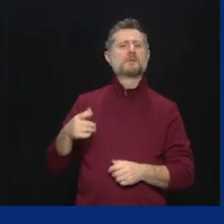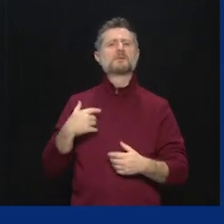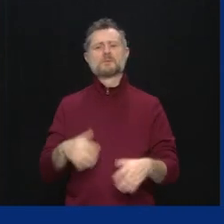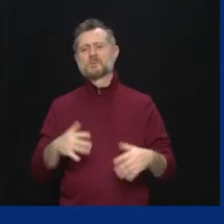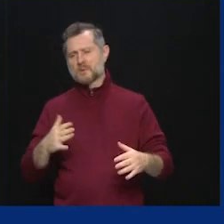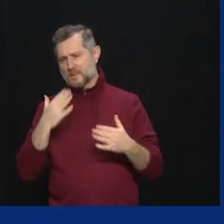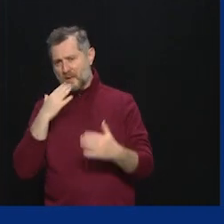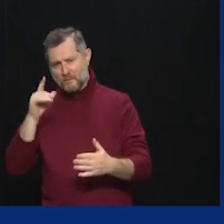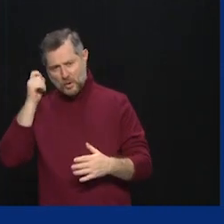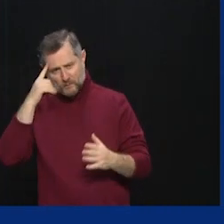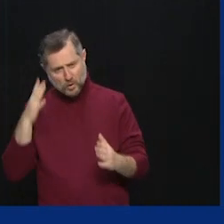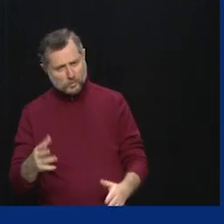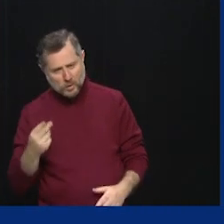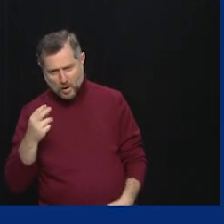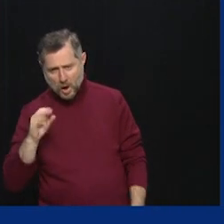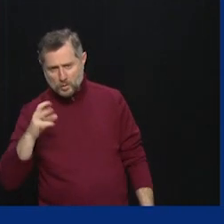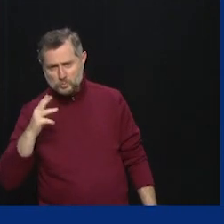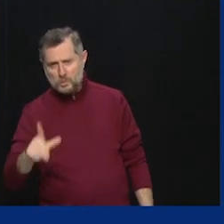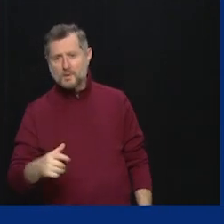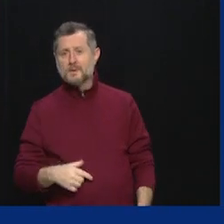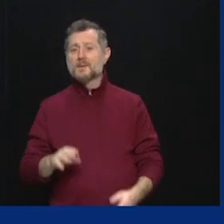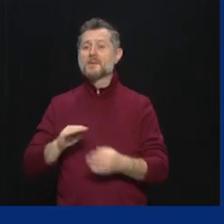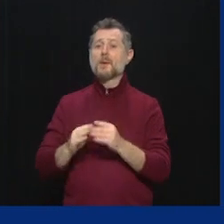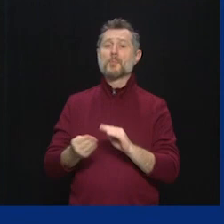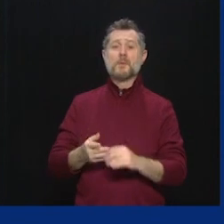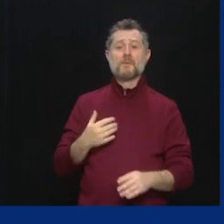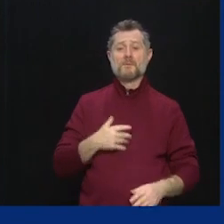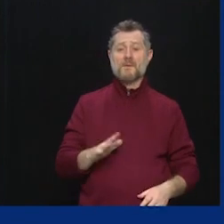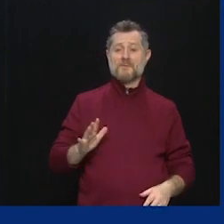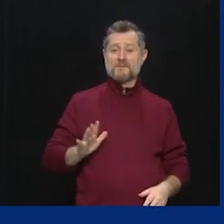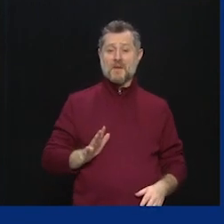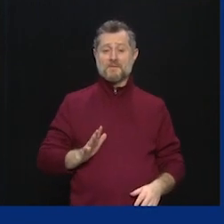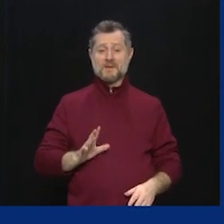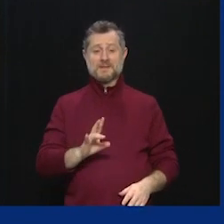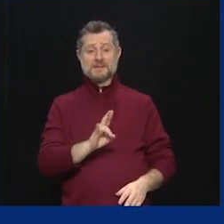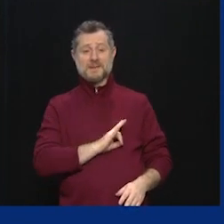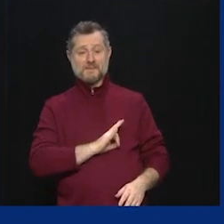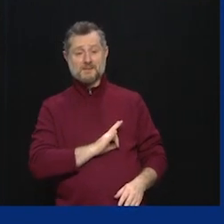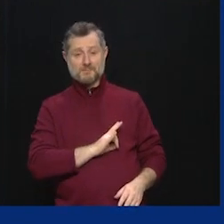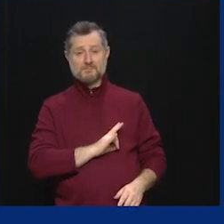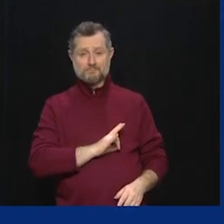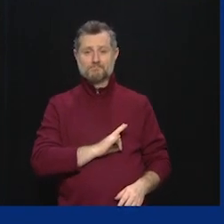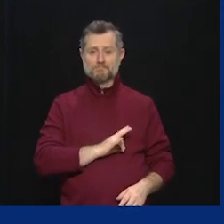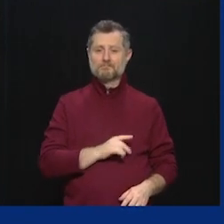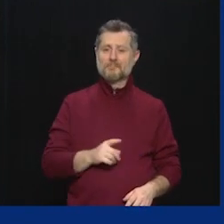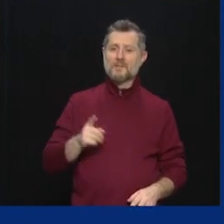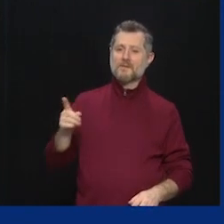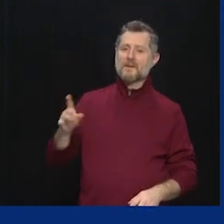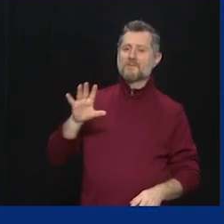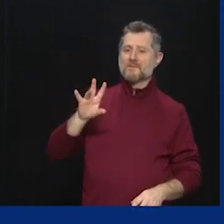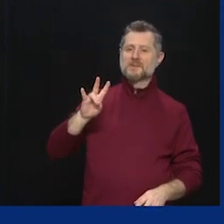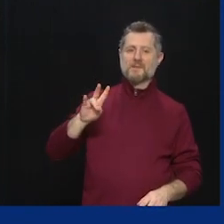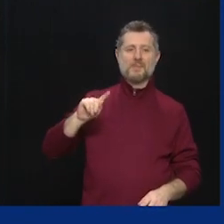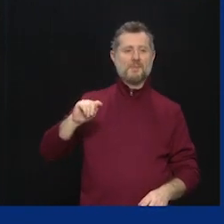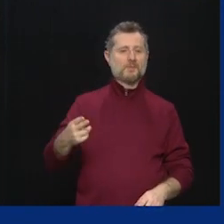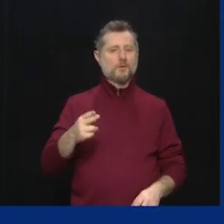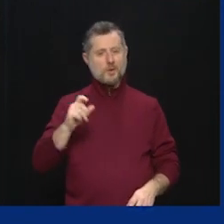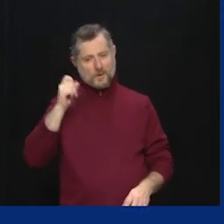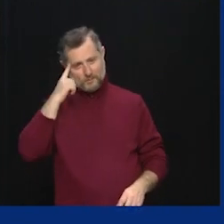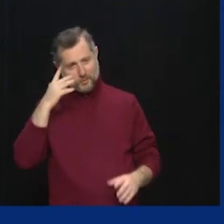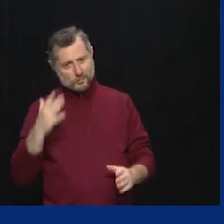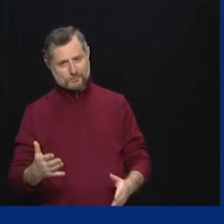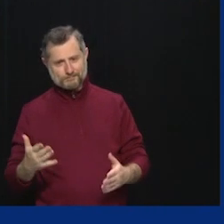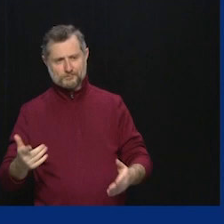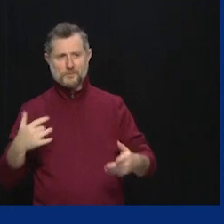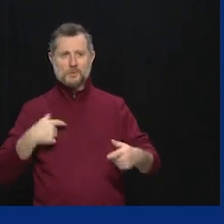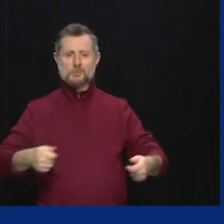Hochul. Number 57 is the uniform number she has as the 57th governor of New York. Thank you for being here, Governor, and thank you for your support throughout